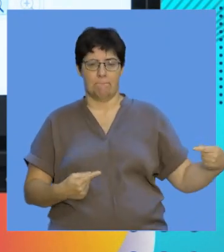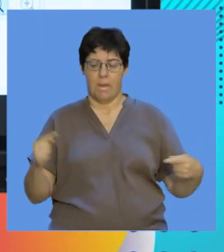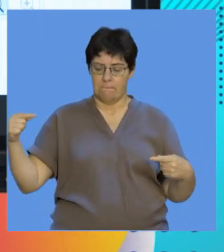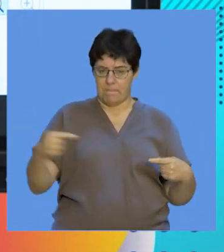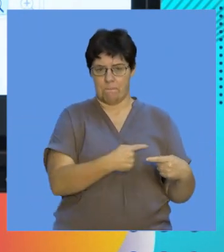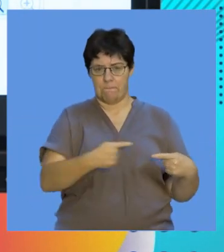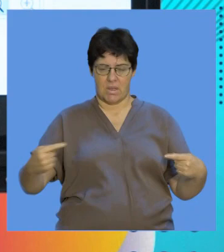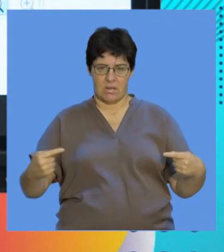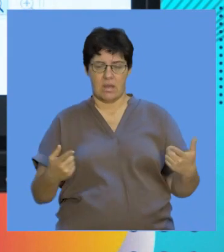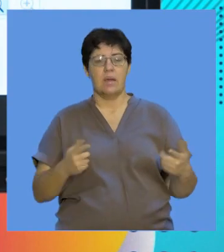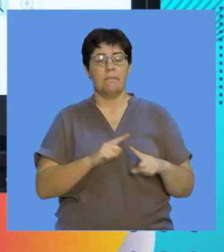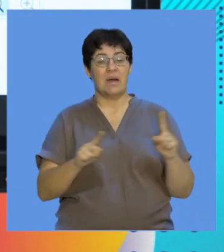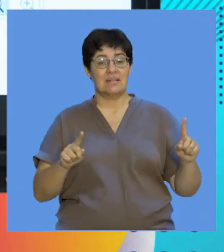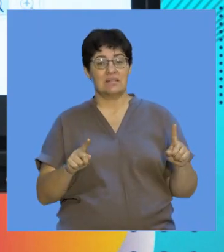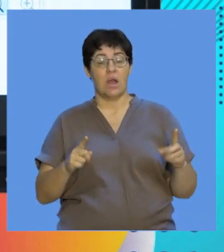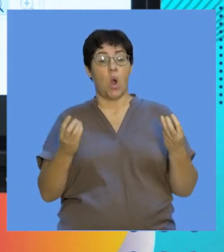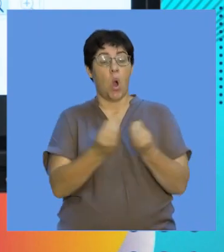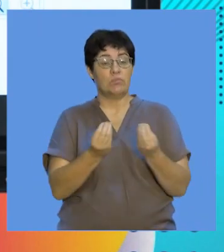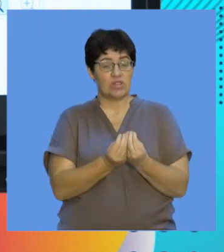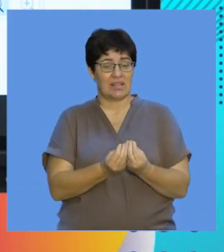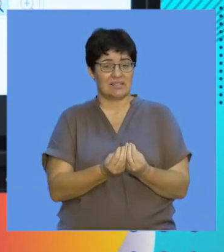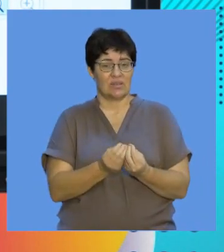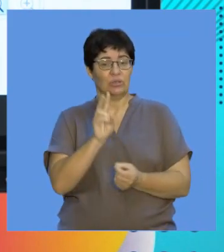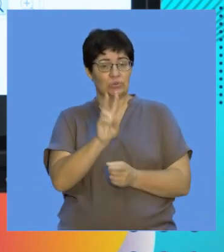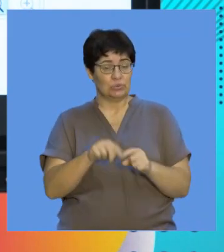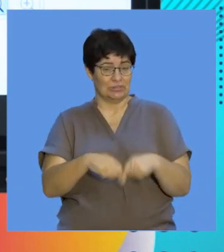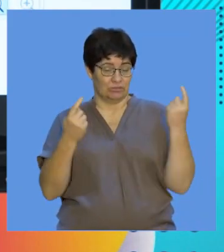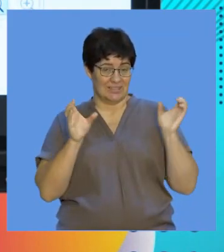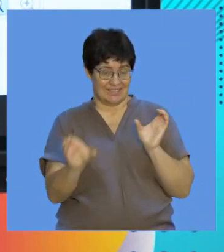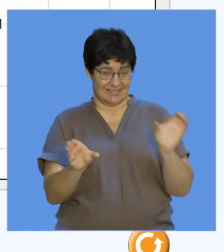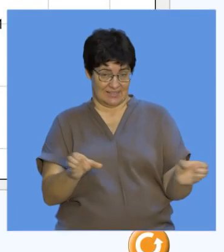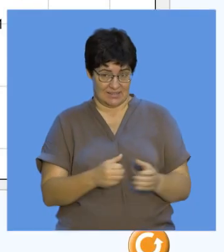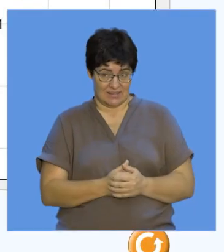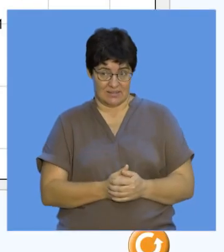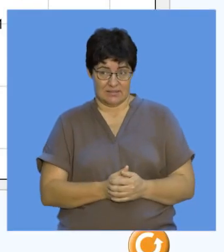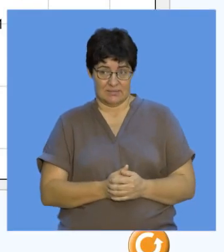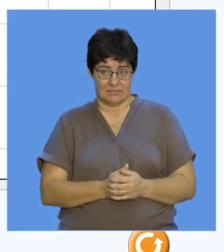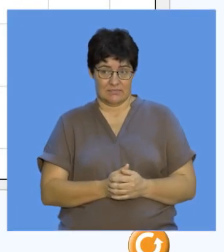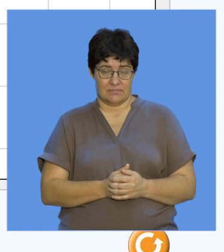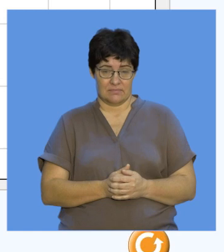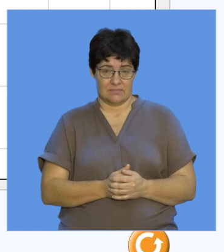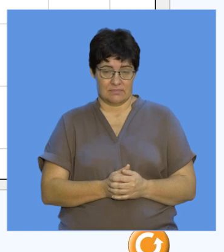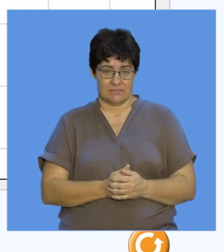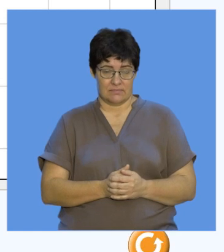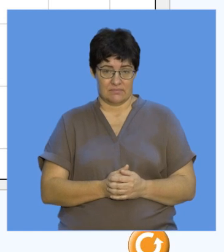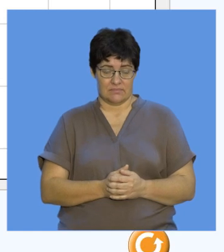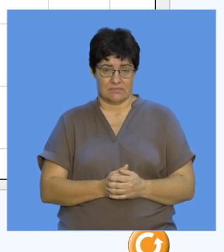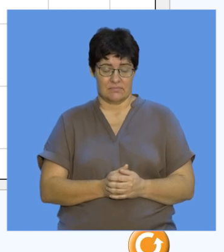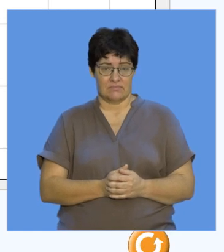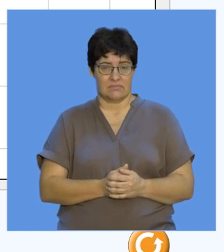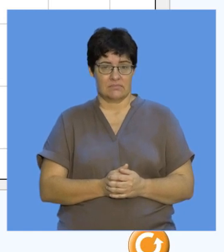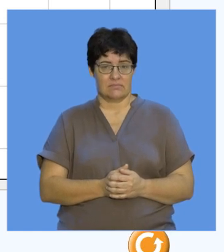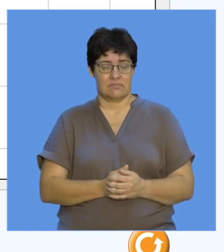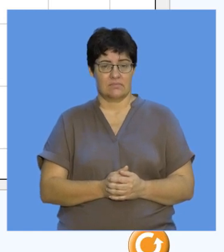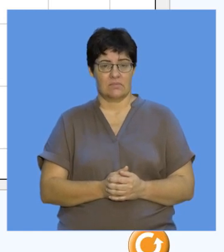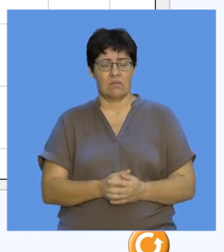two different objects. I'm going to reset. Now, over